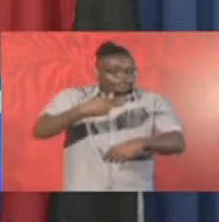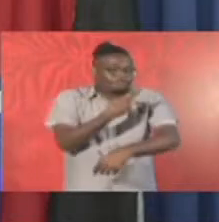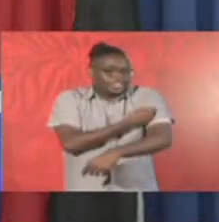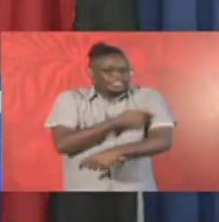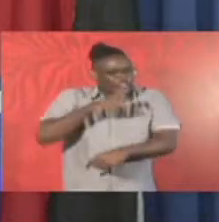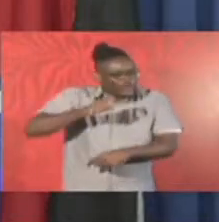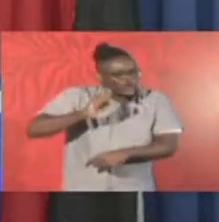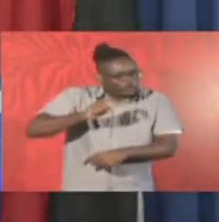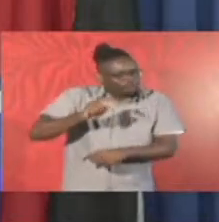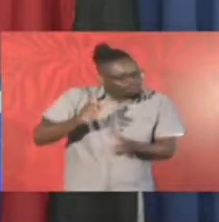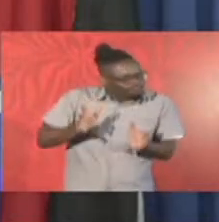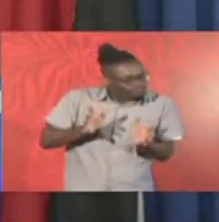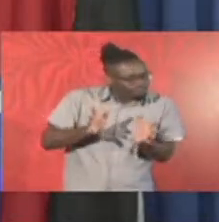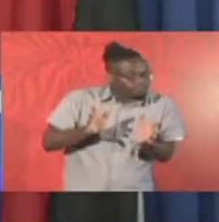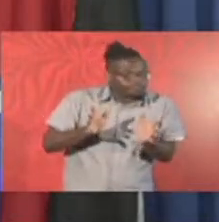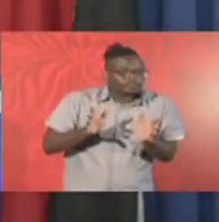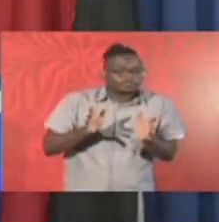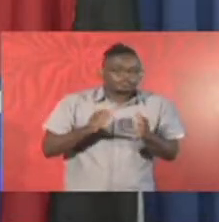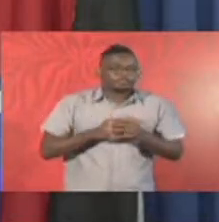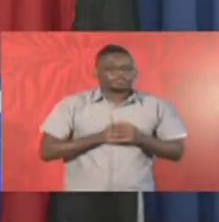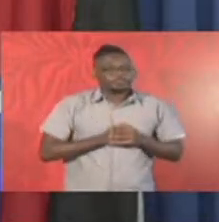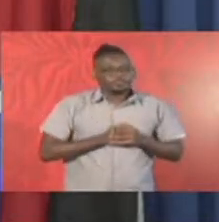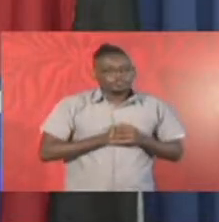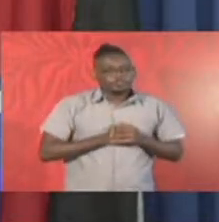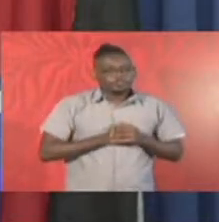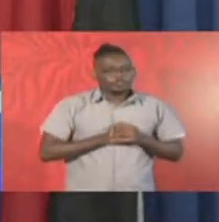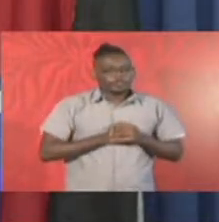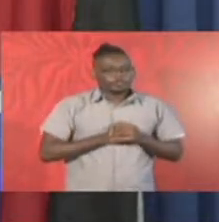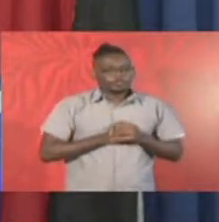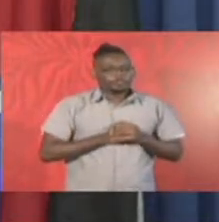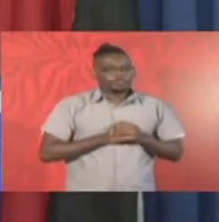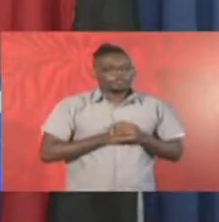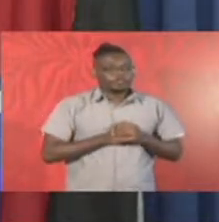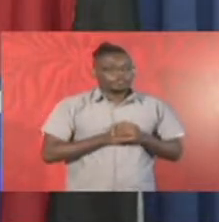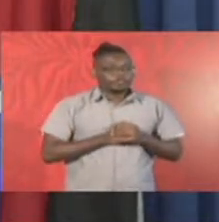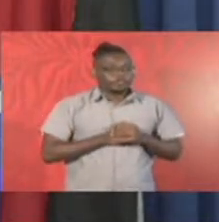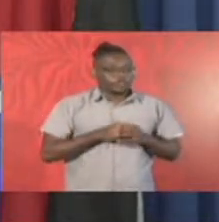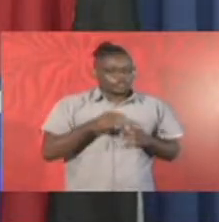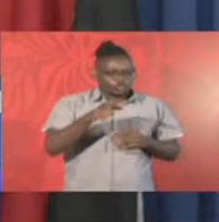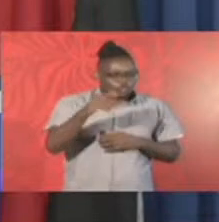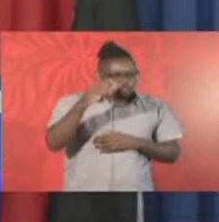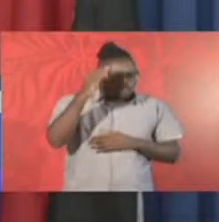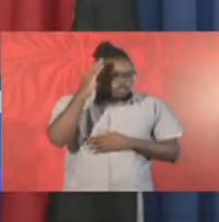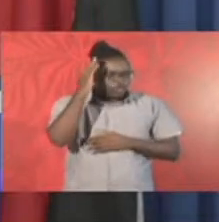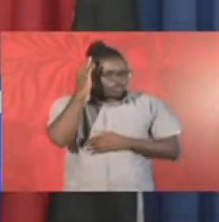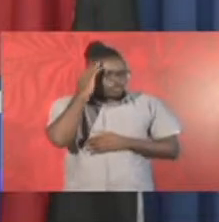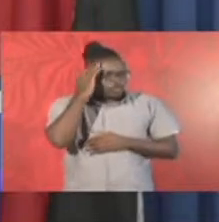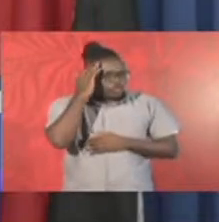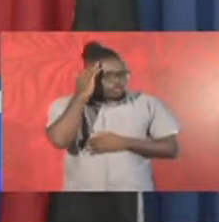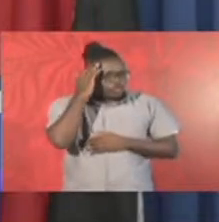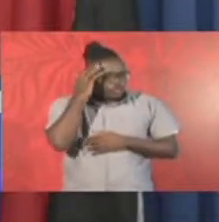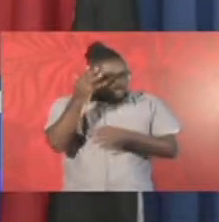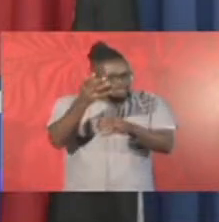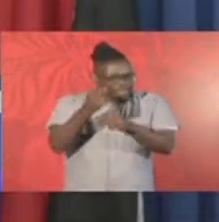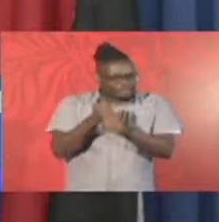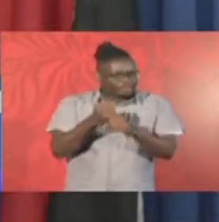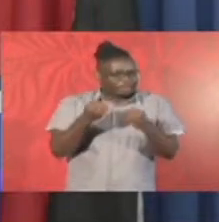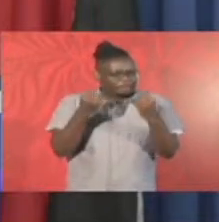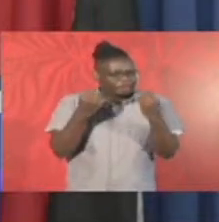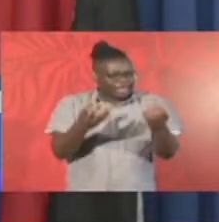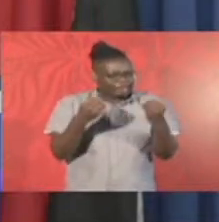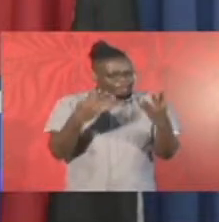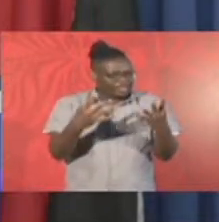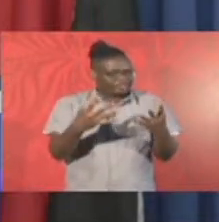And that was under the expectation that we would have got vaccines to be very aggressively vaccinating in